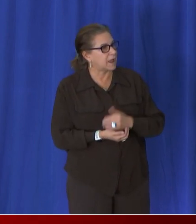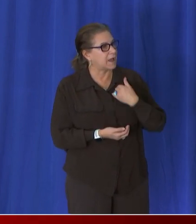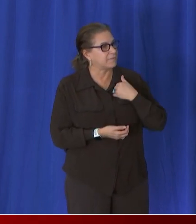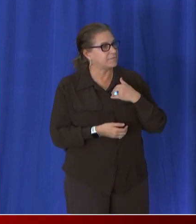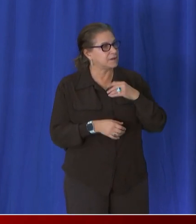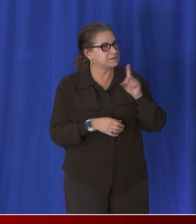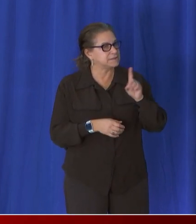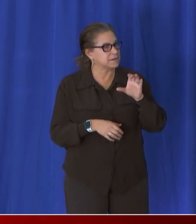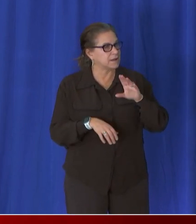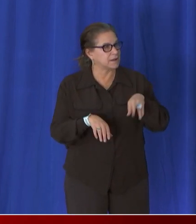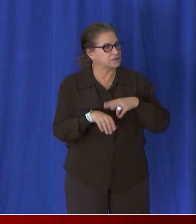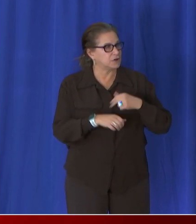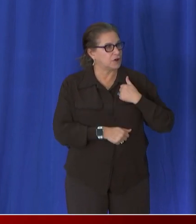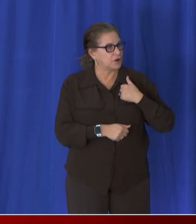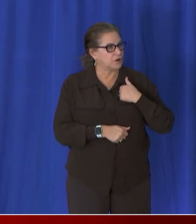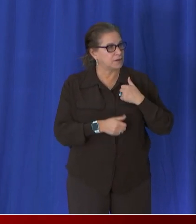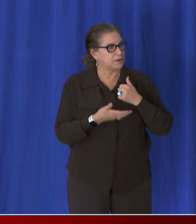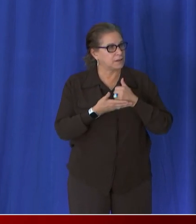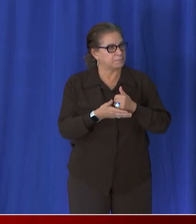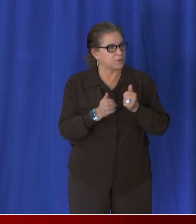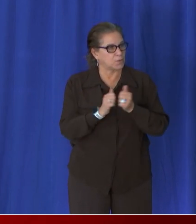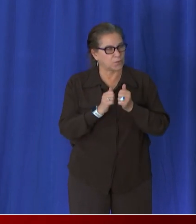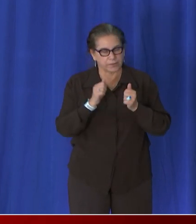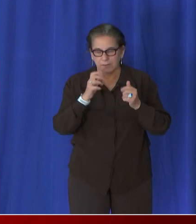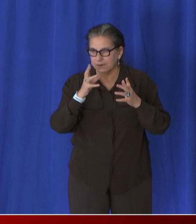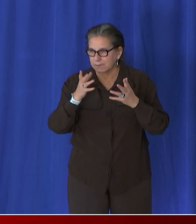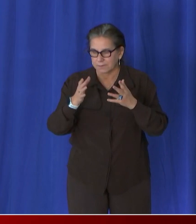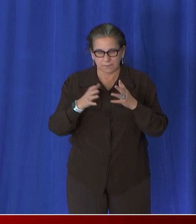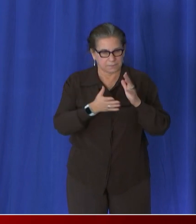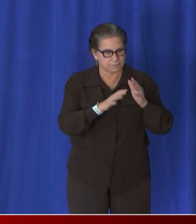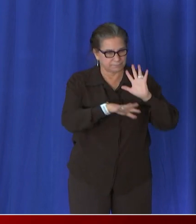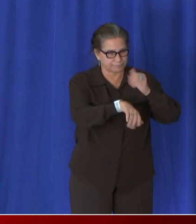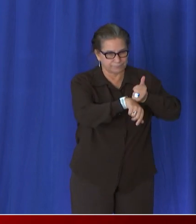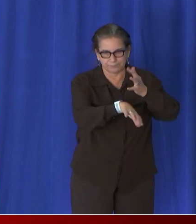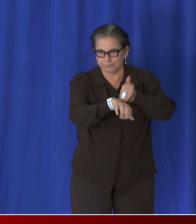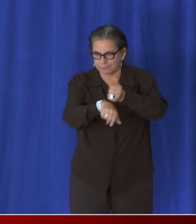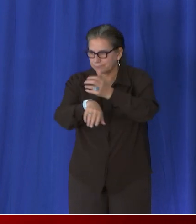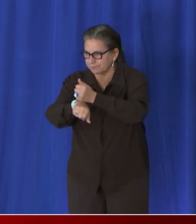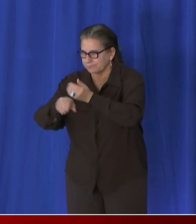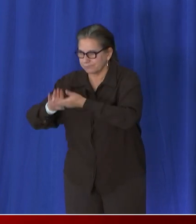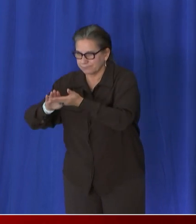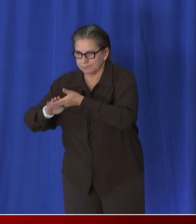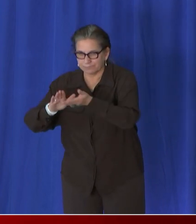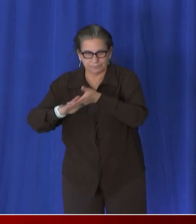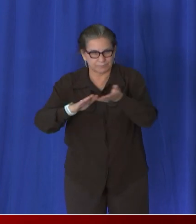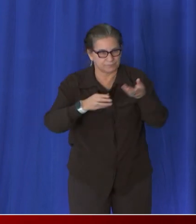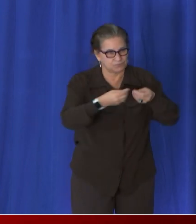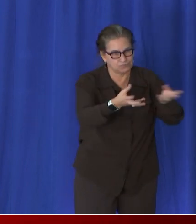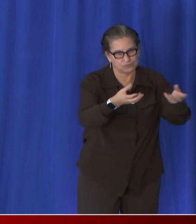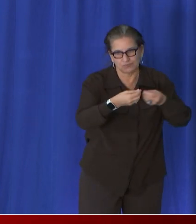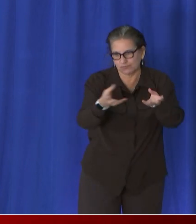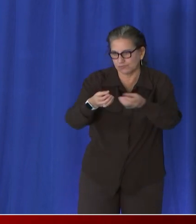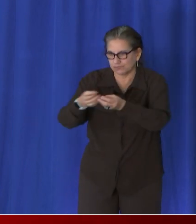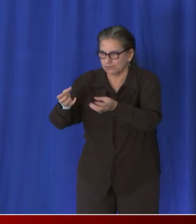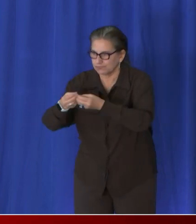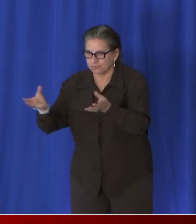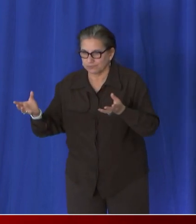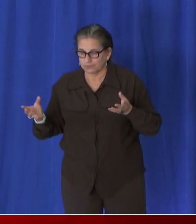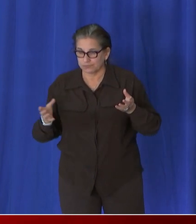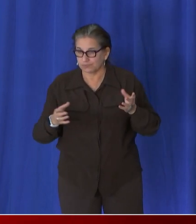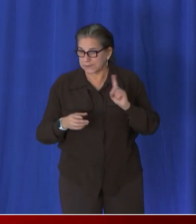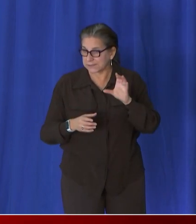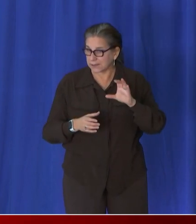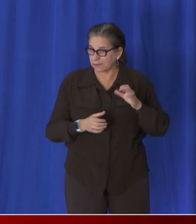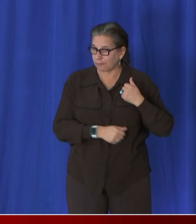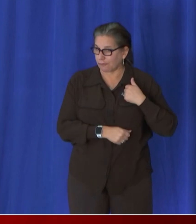Further, we are grateful to the DC residents who are vaccinated and boosted, who are volunteering to help